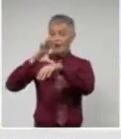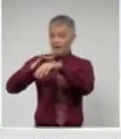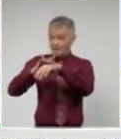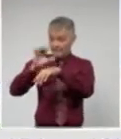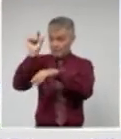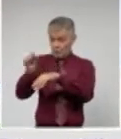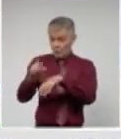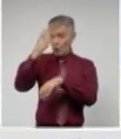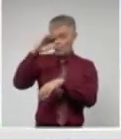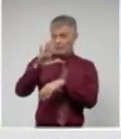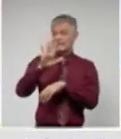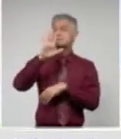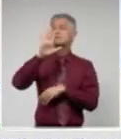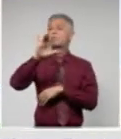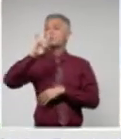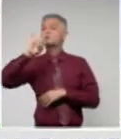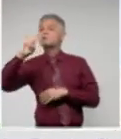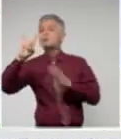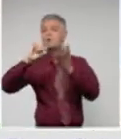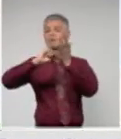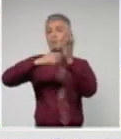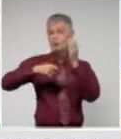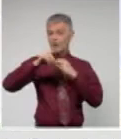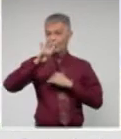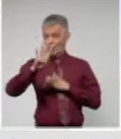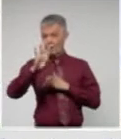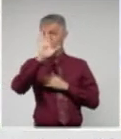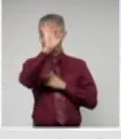these, 460 or